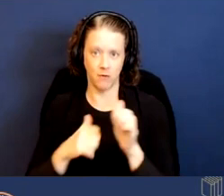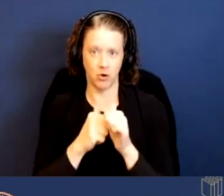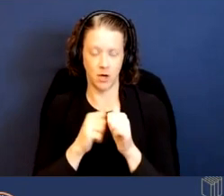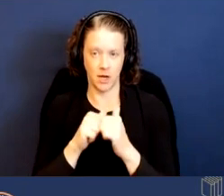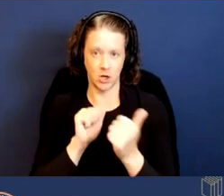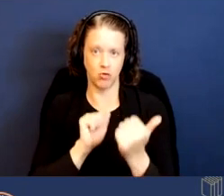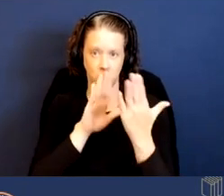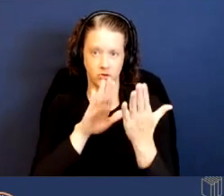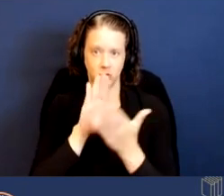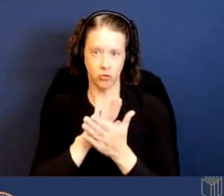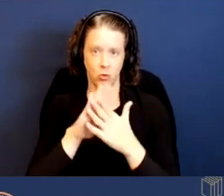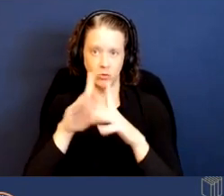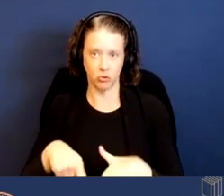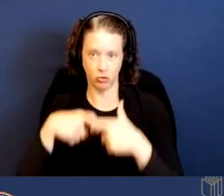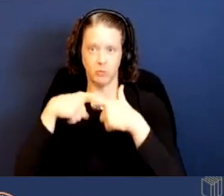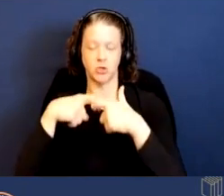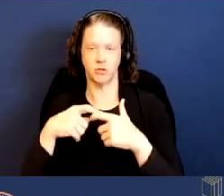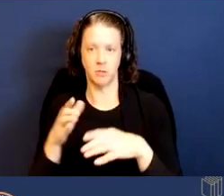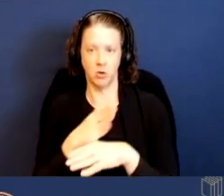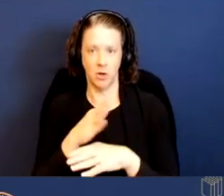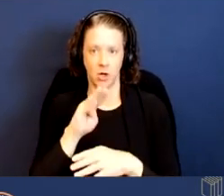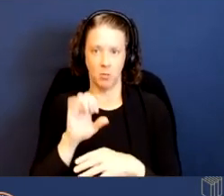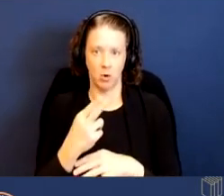school disruptions between March of